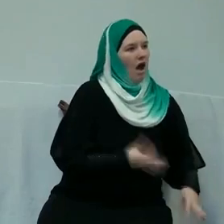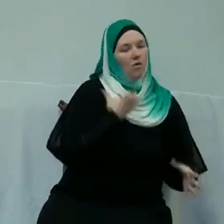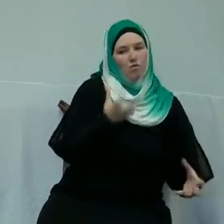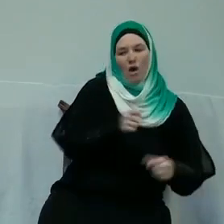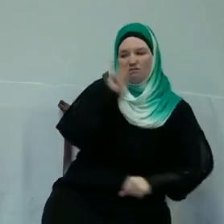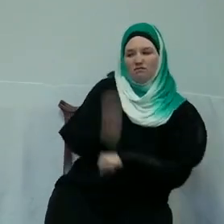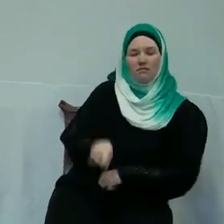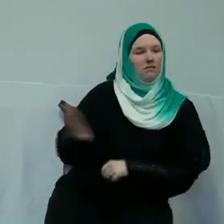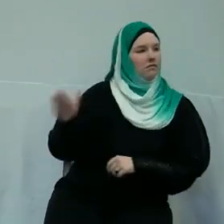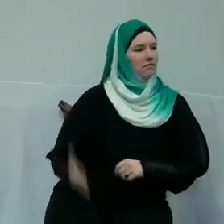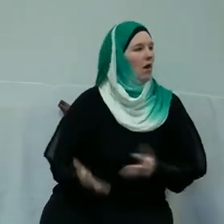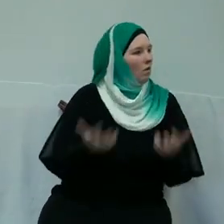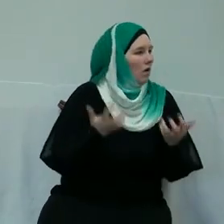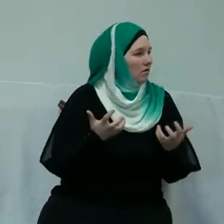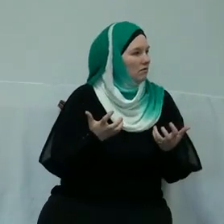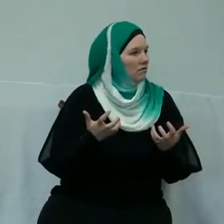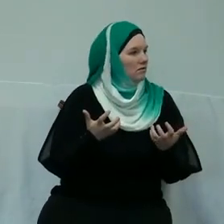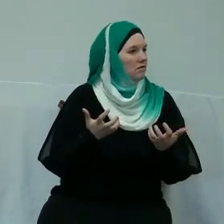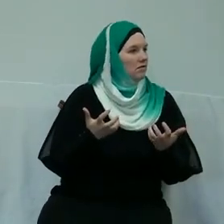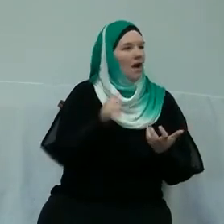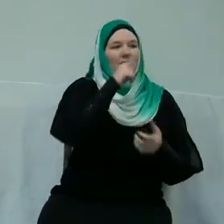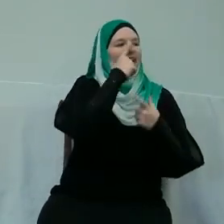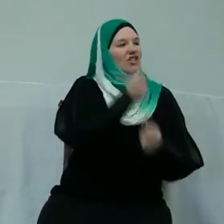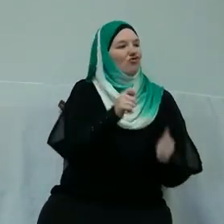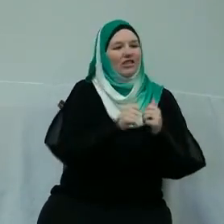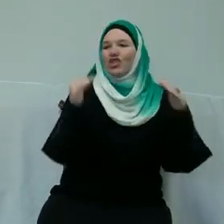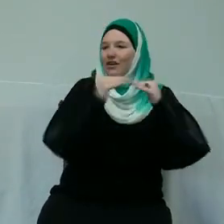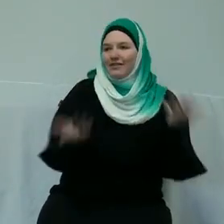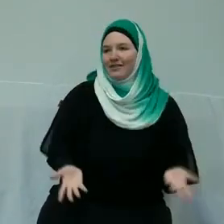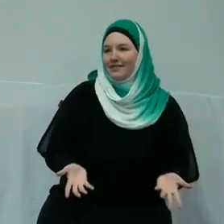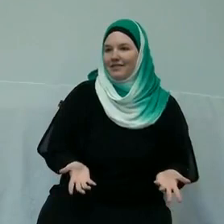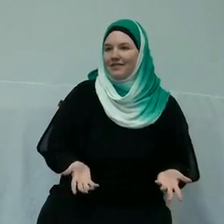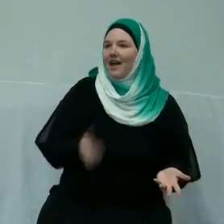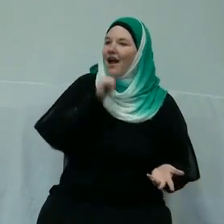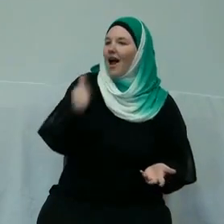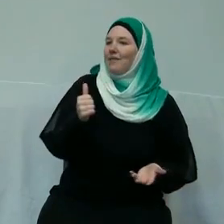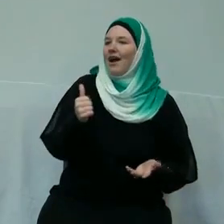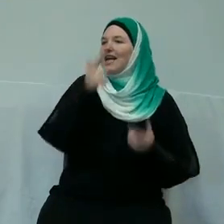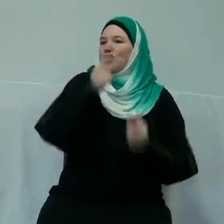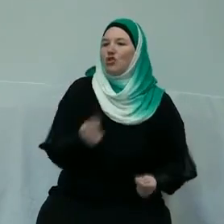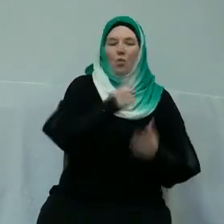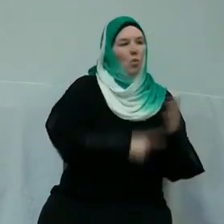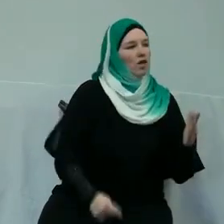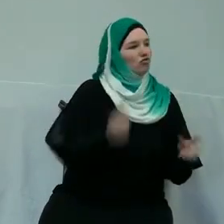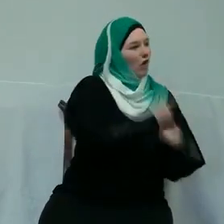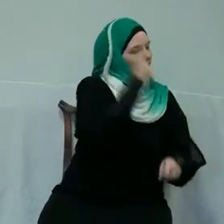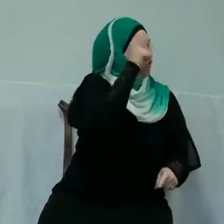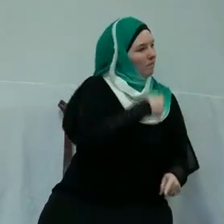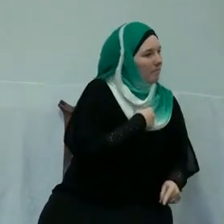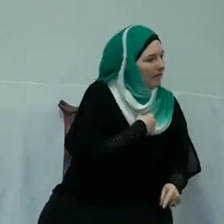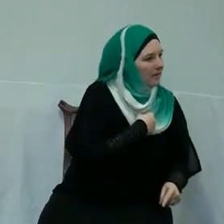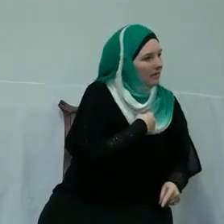defeat the other side. I'm not interested in justice. I'm not interested in what is right for me. And if